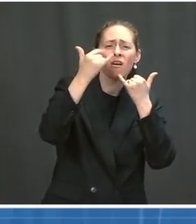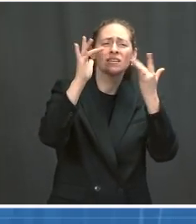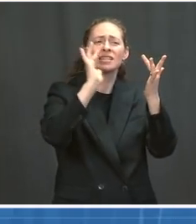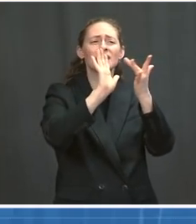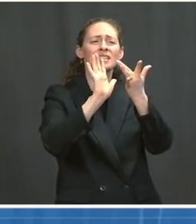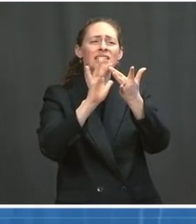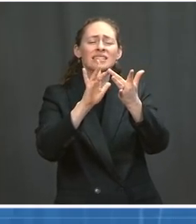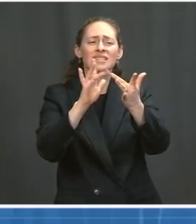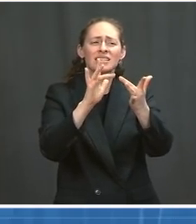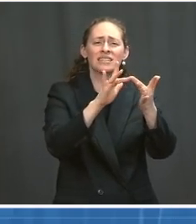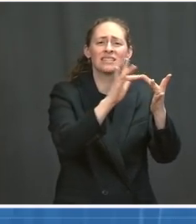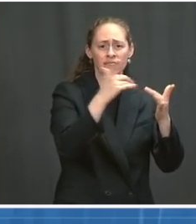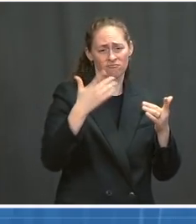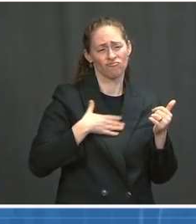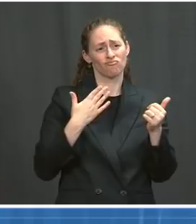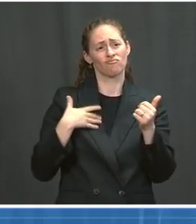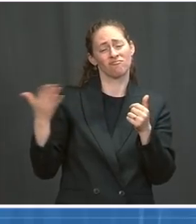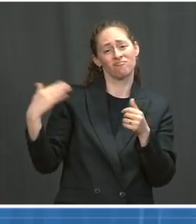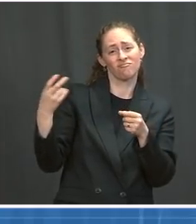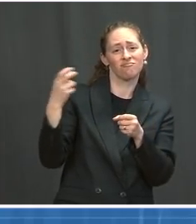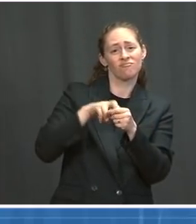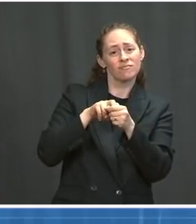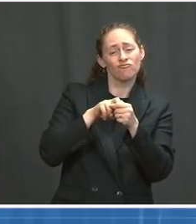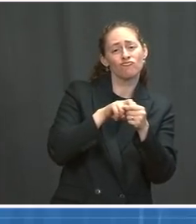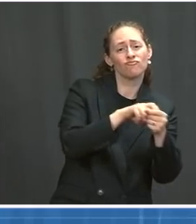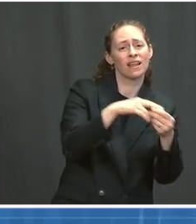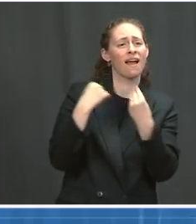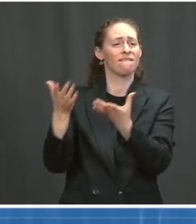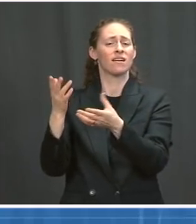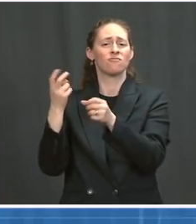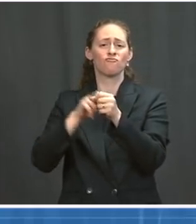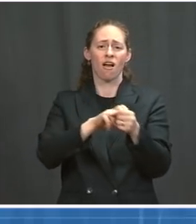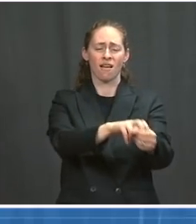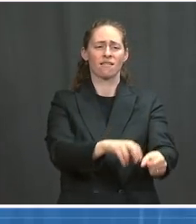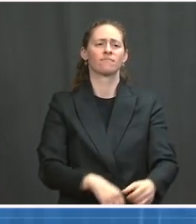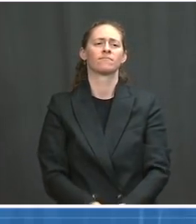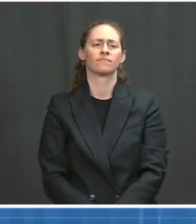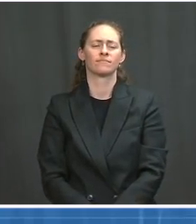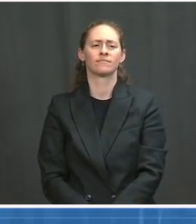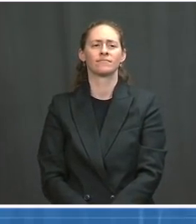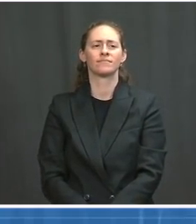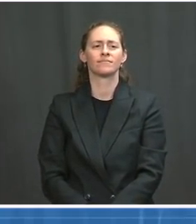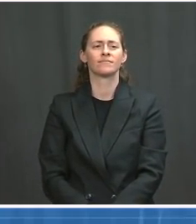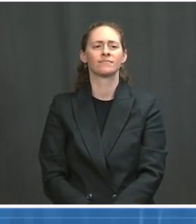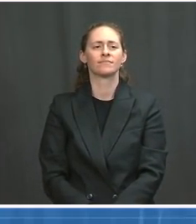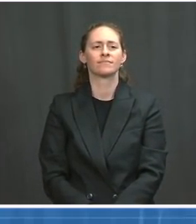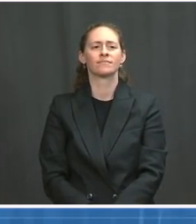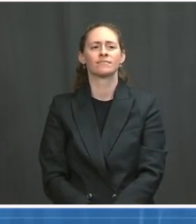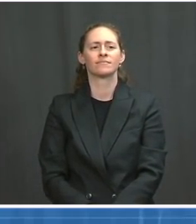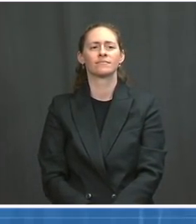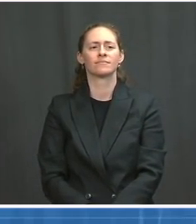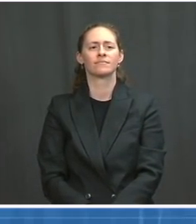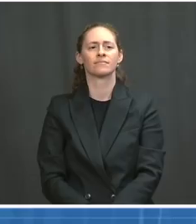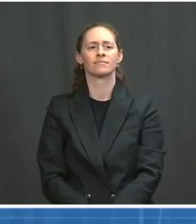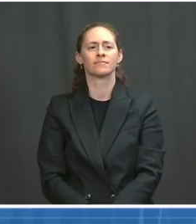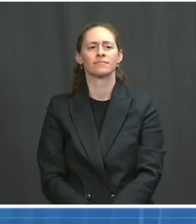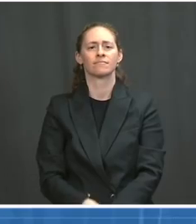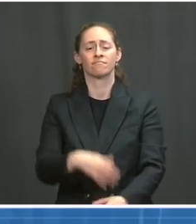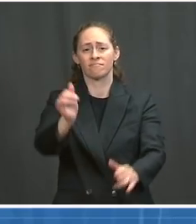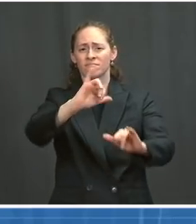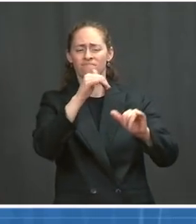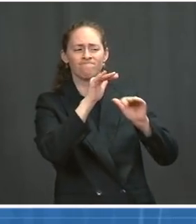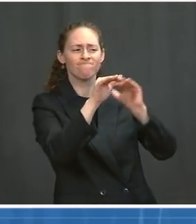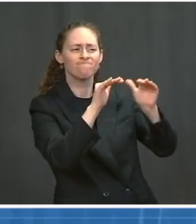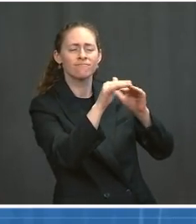ready. And finally, I want to highlight BAPS Charities, a Hindu American organization that has turned their temples